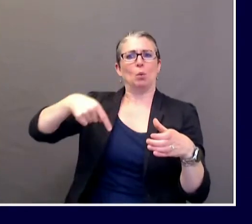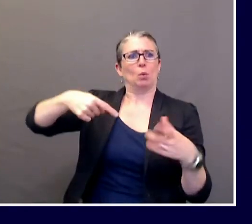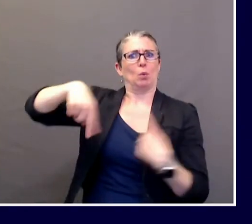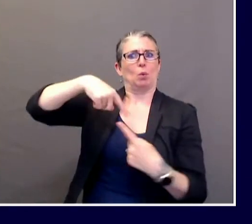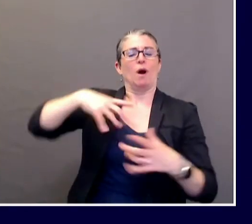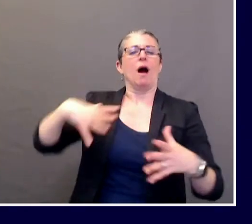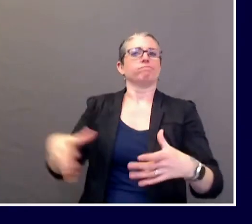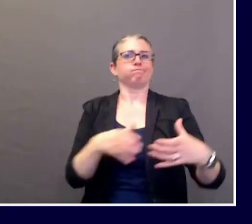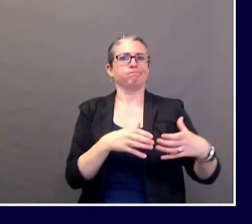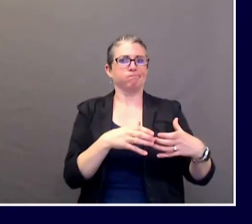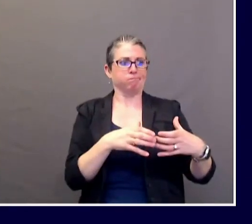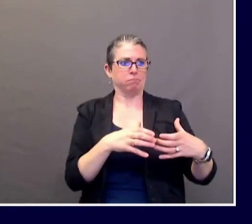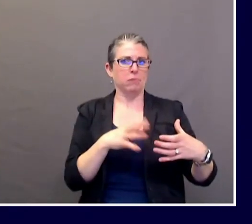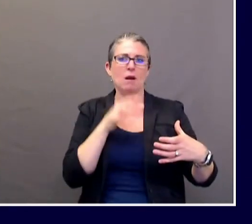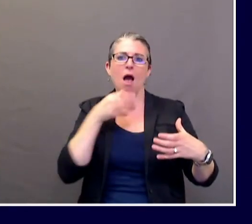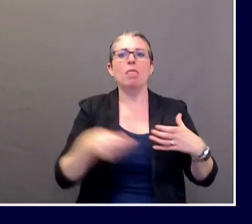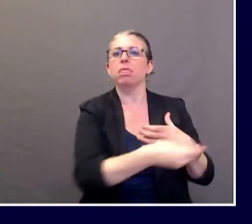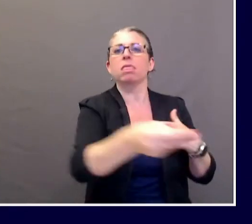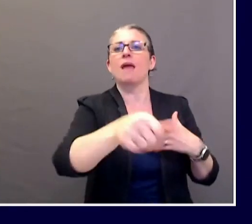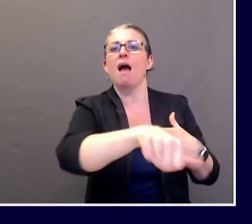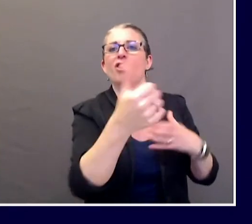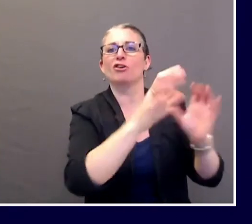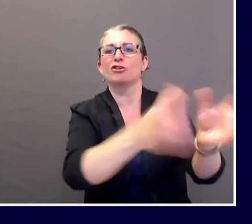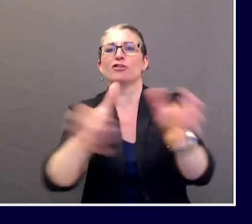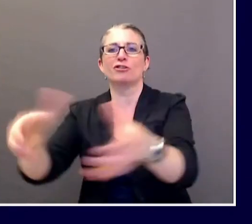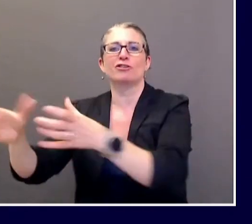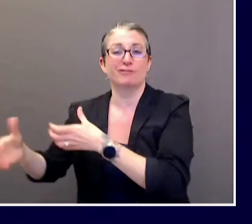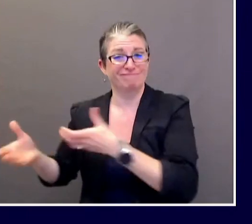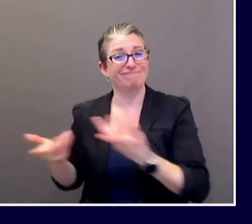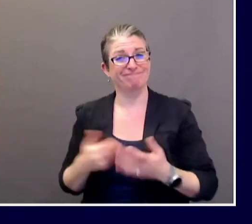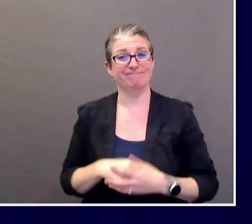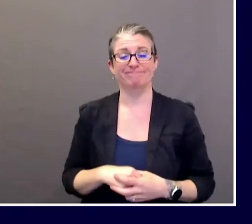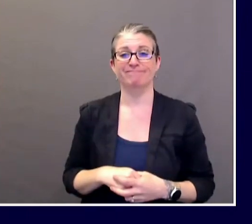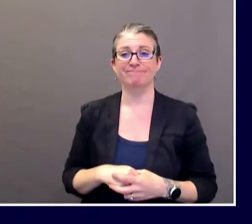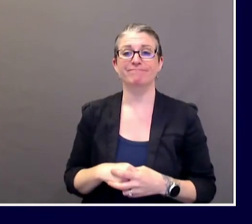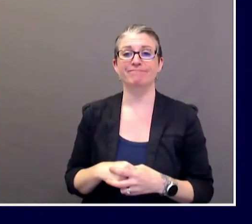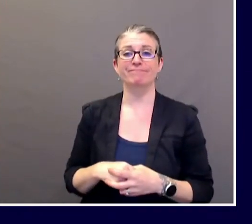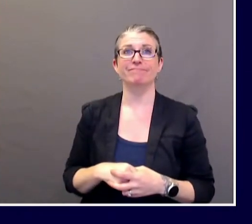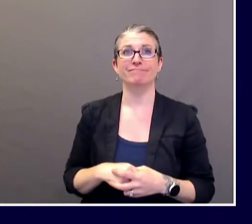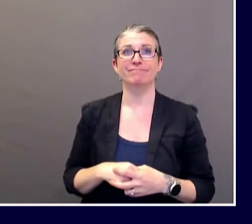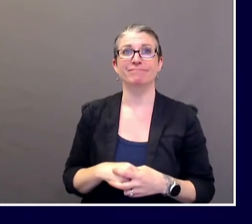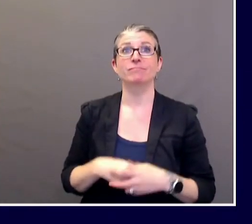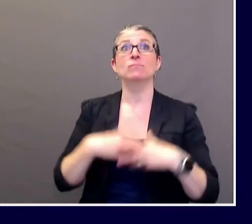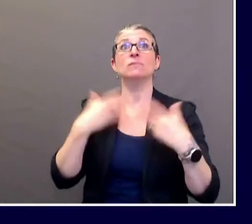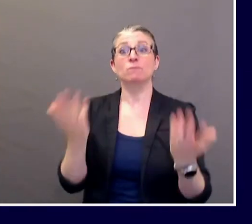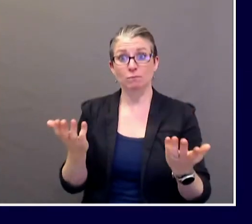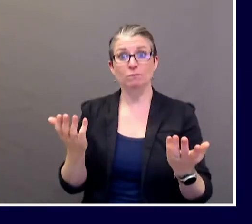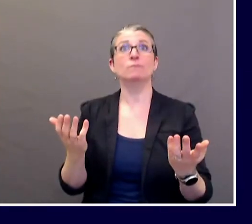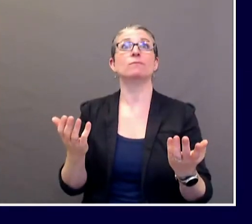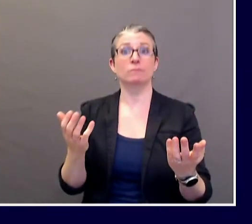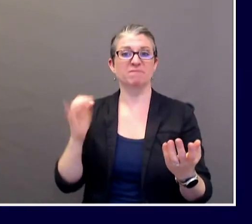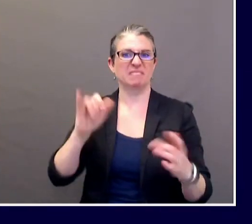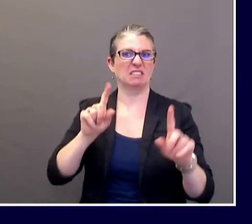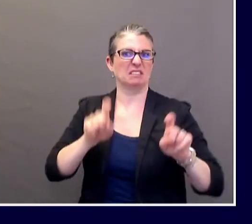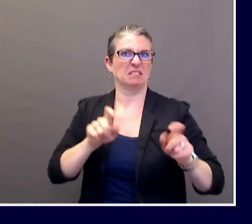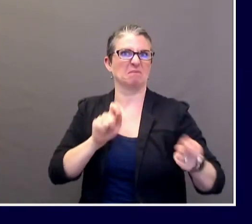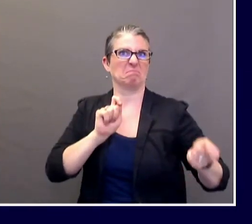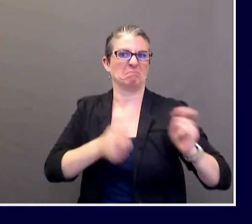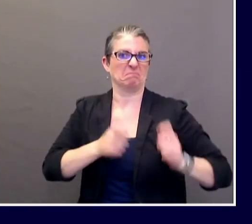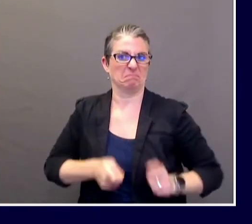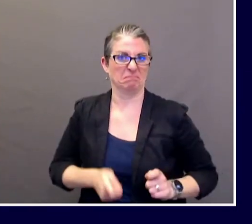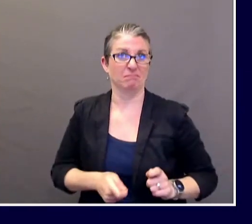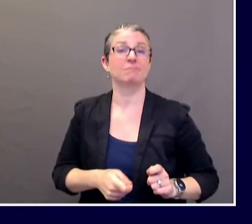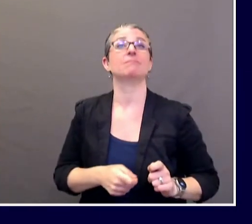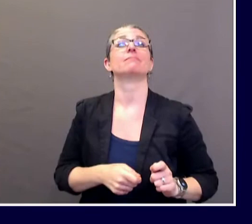facility improvements, among other public health practices, to enable in-person learning. We thank our school leadership, staff,